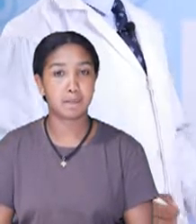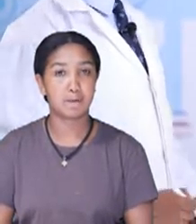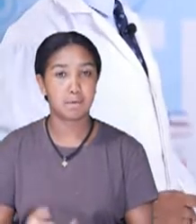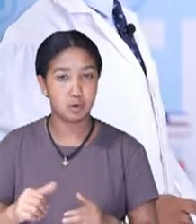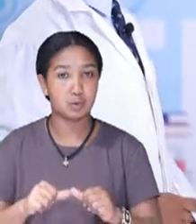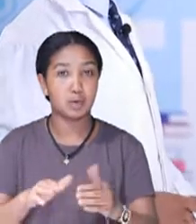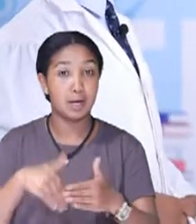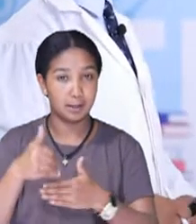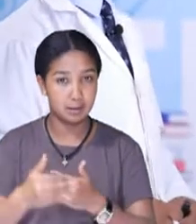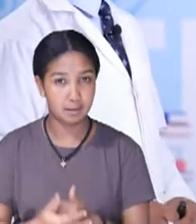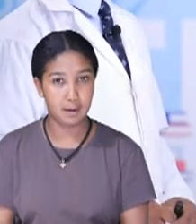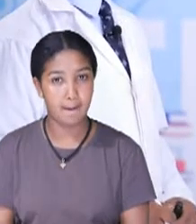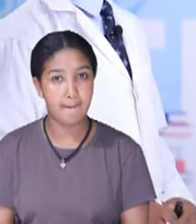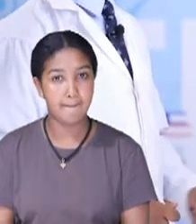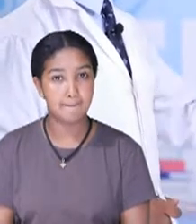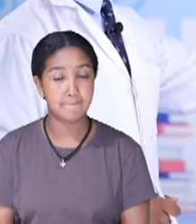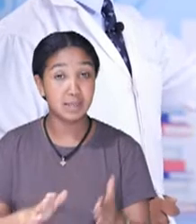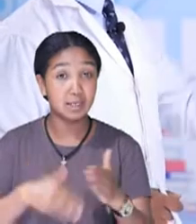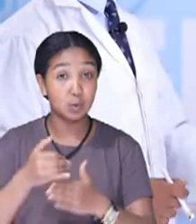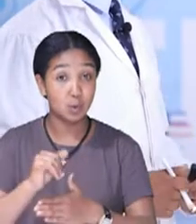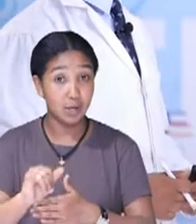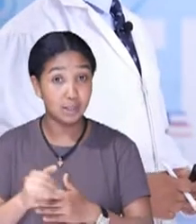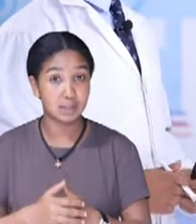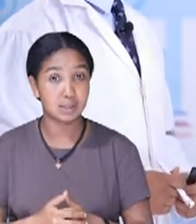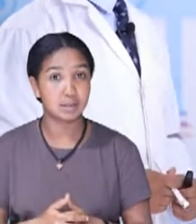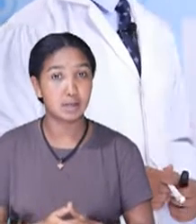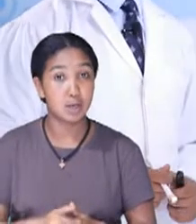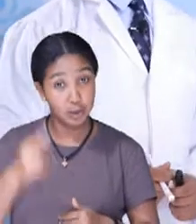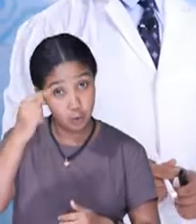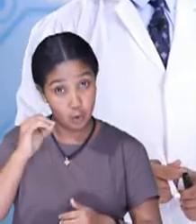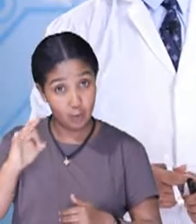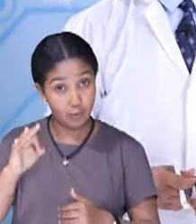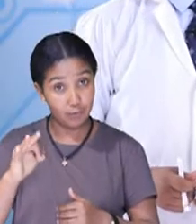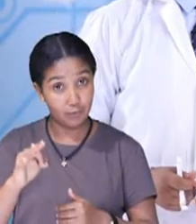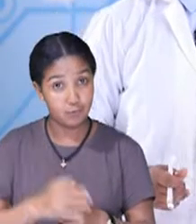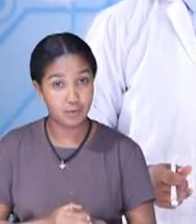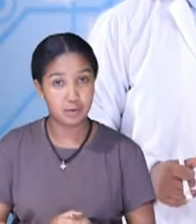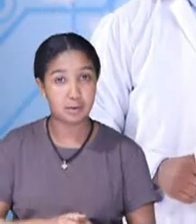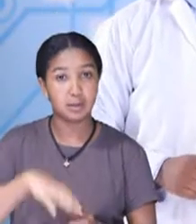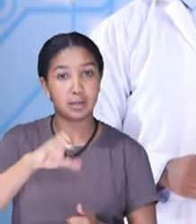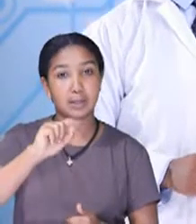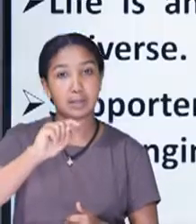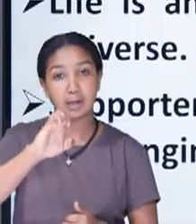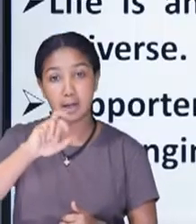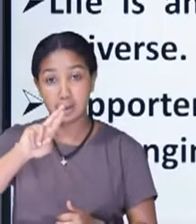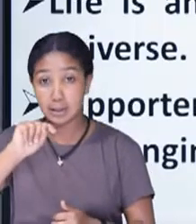Let's proceed to the next. The next one is theory of eternity of life.